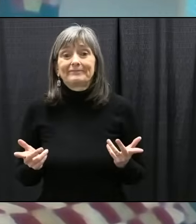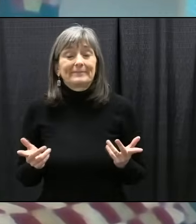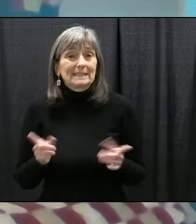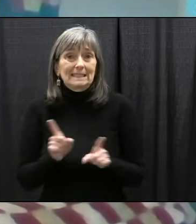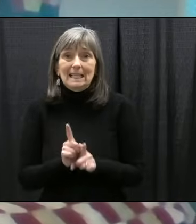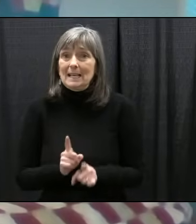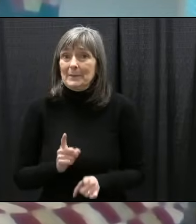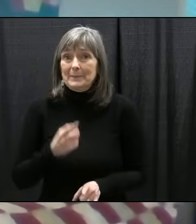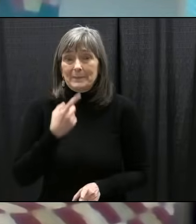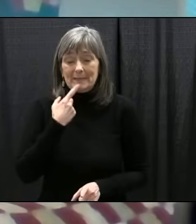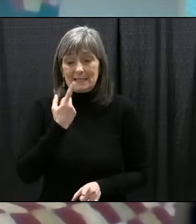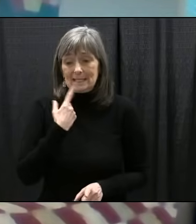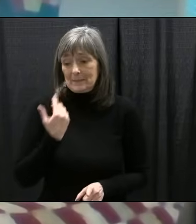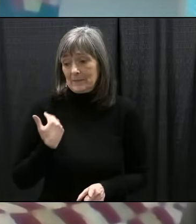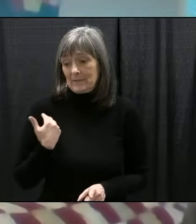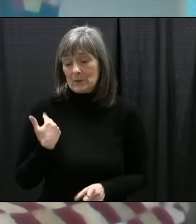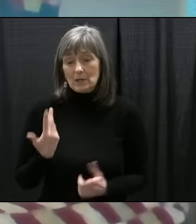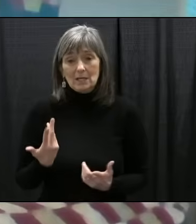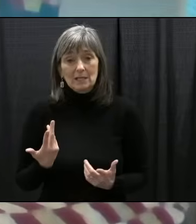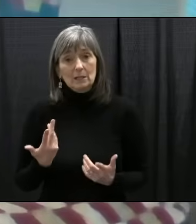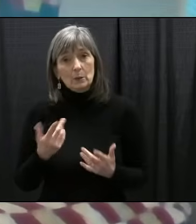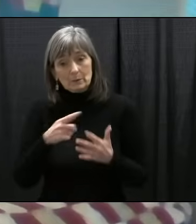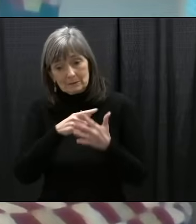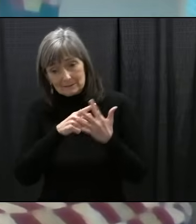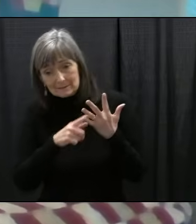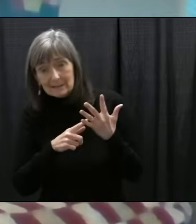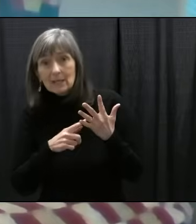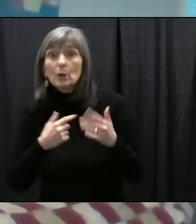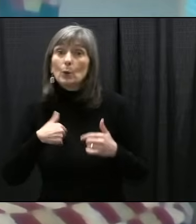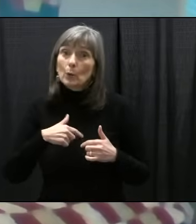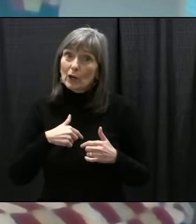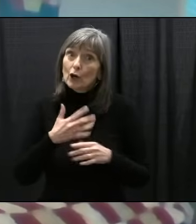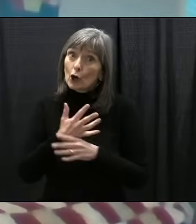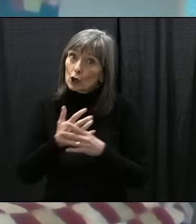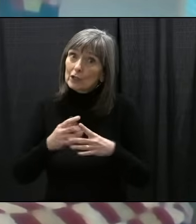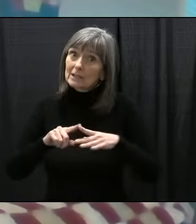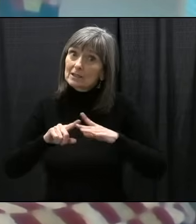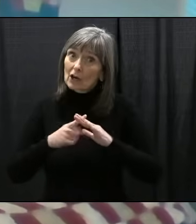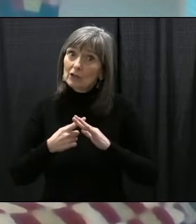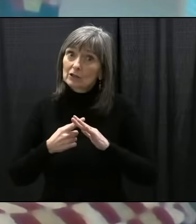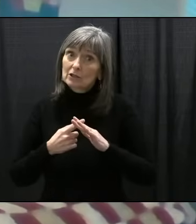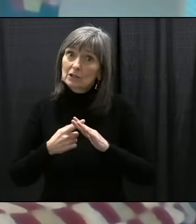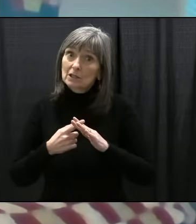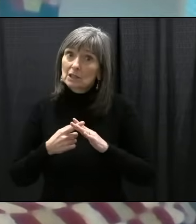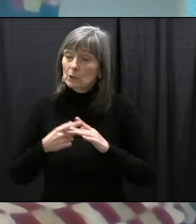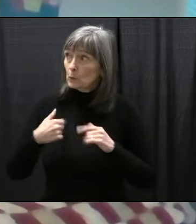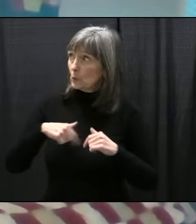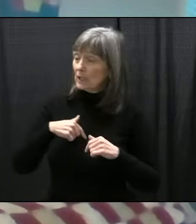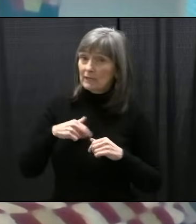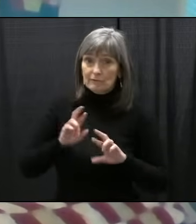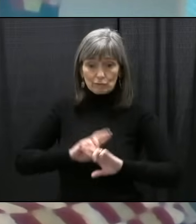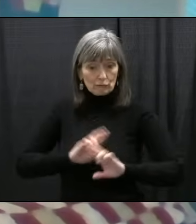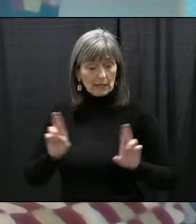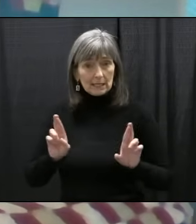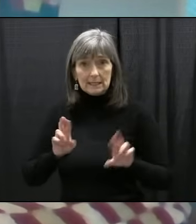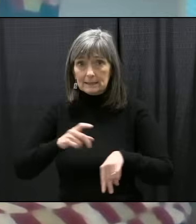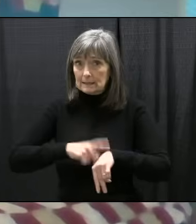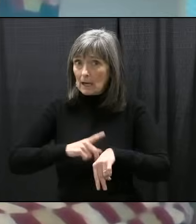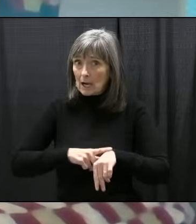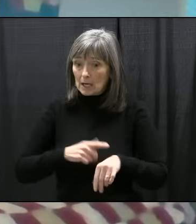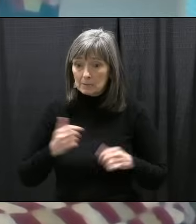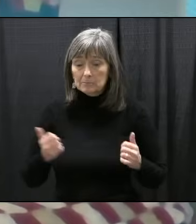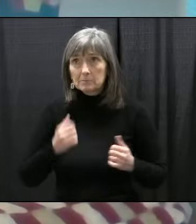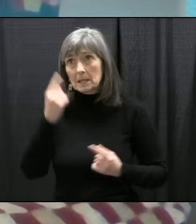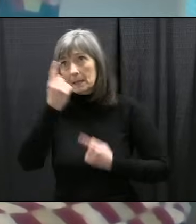before, I think if we can do all those things, we've got a bit of a jump on this. We've had a little bit of time to prepare. We've had a little bit of time to